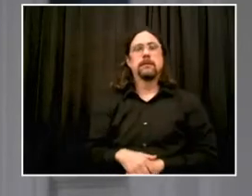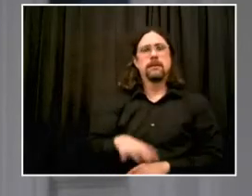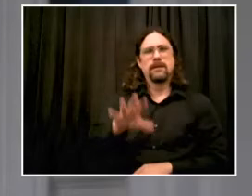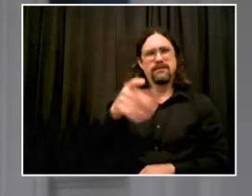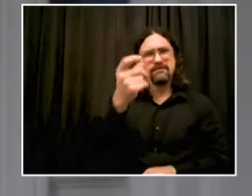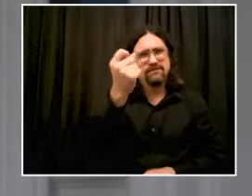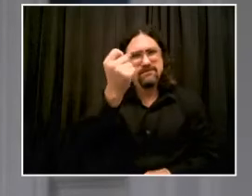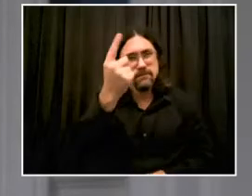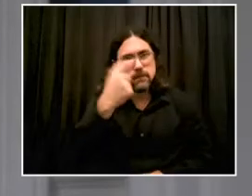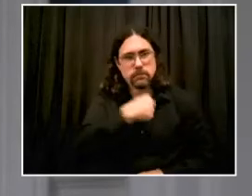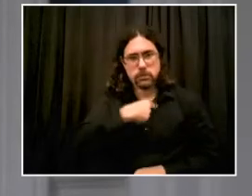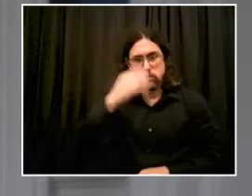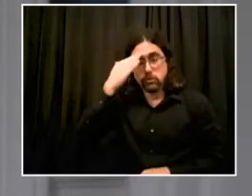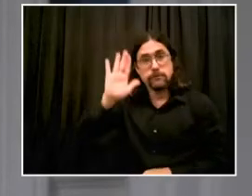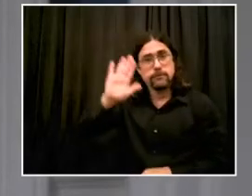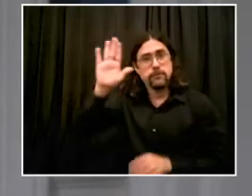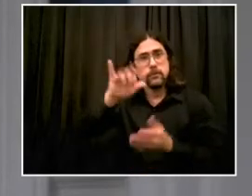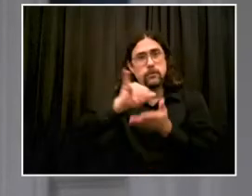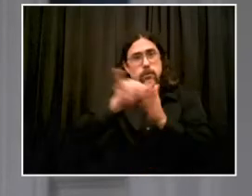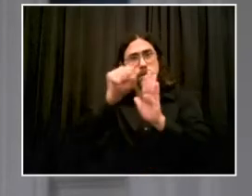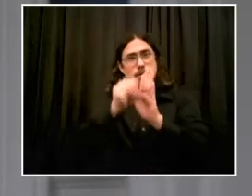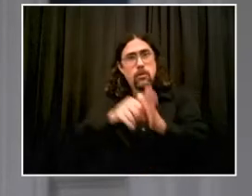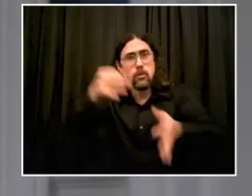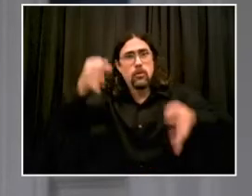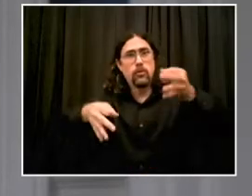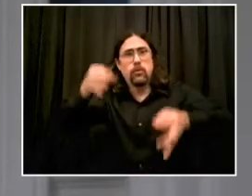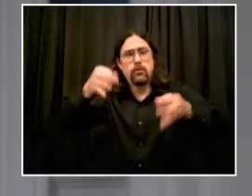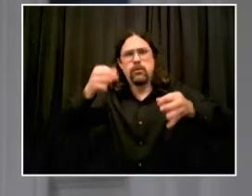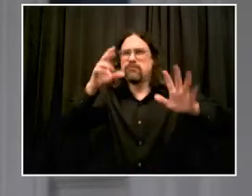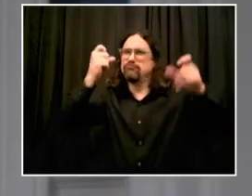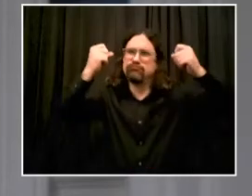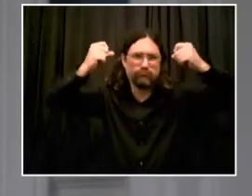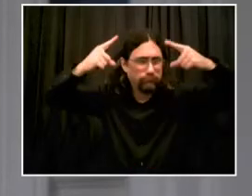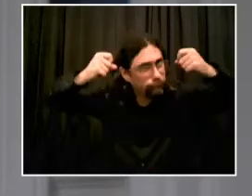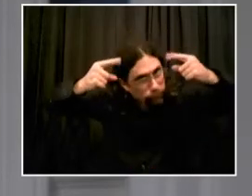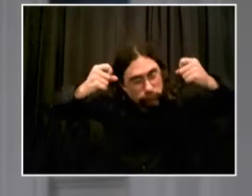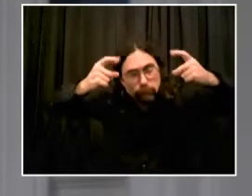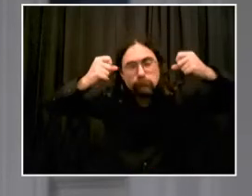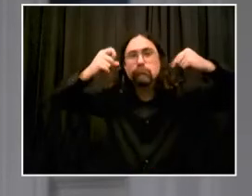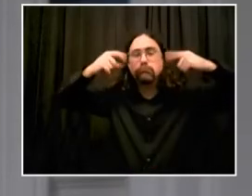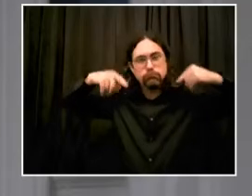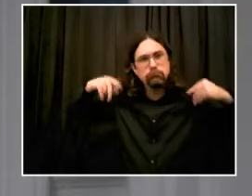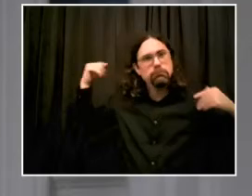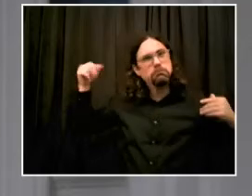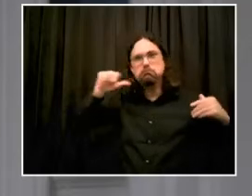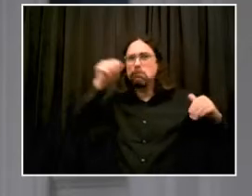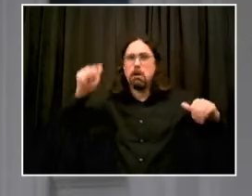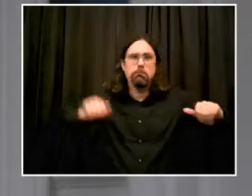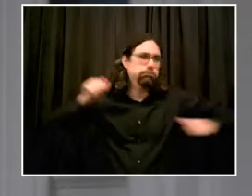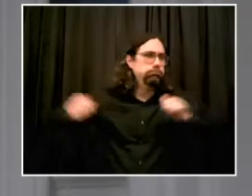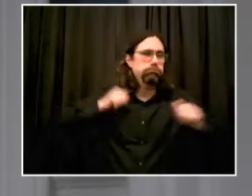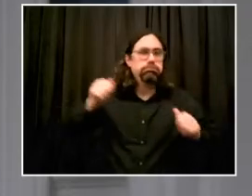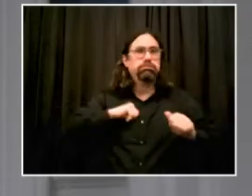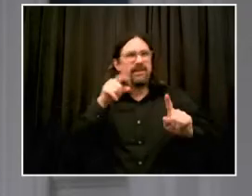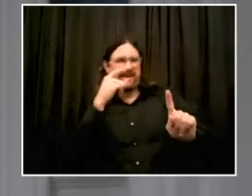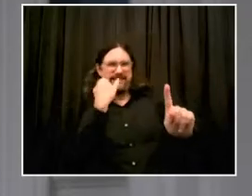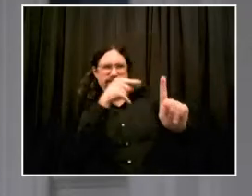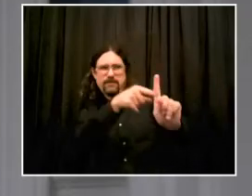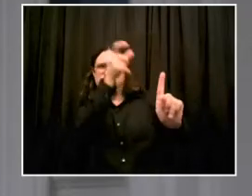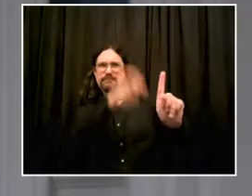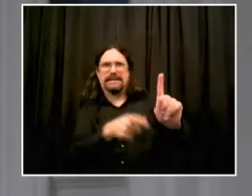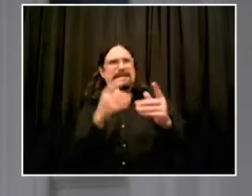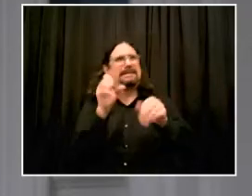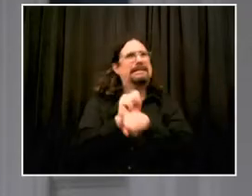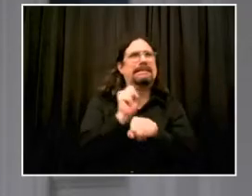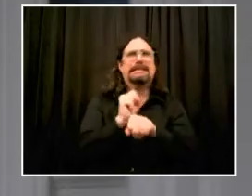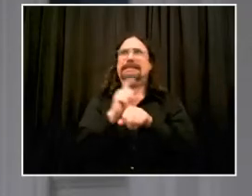be involved in the dialogue are the judges and the people, the landlords, the people that are pushing the process are in charge